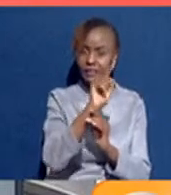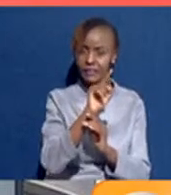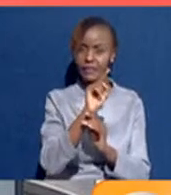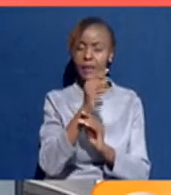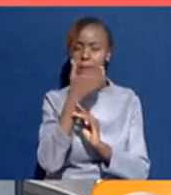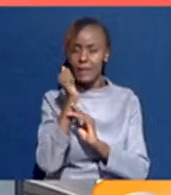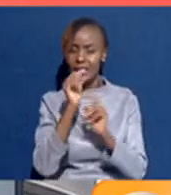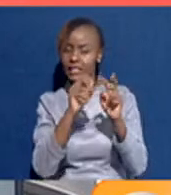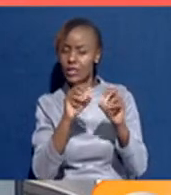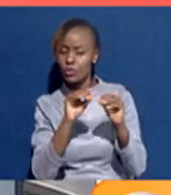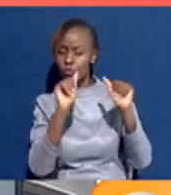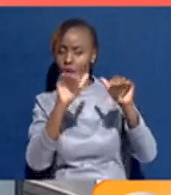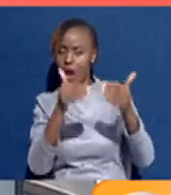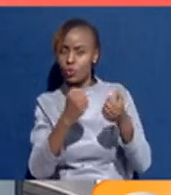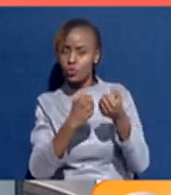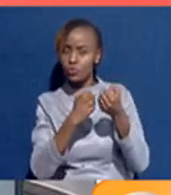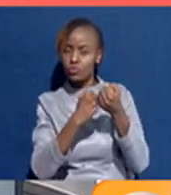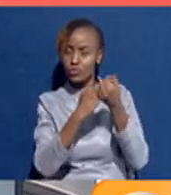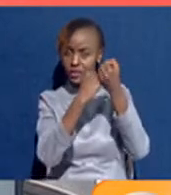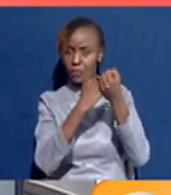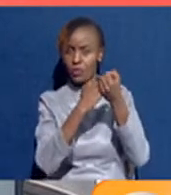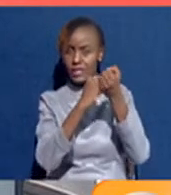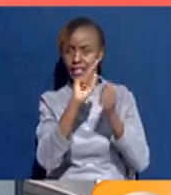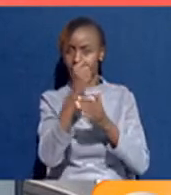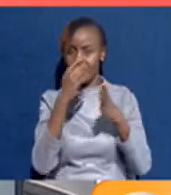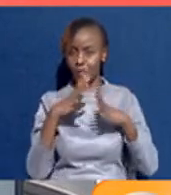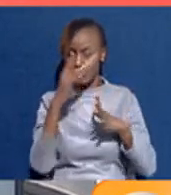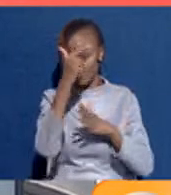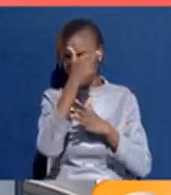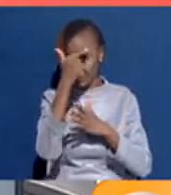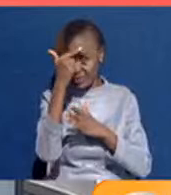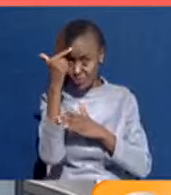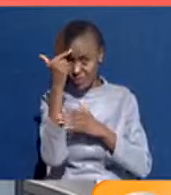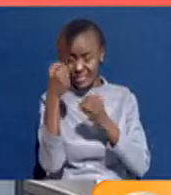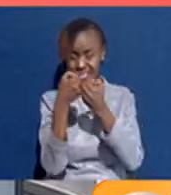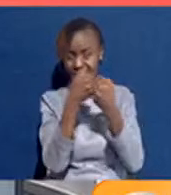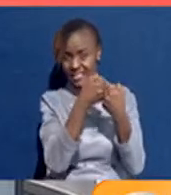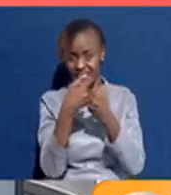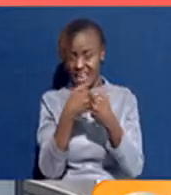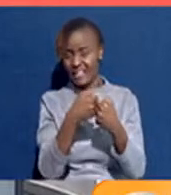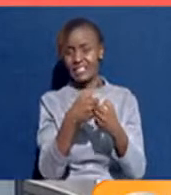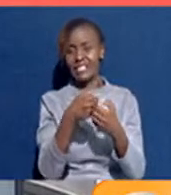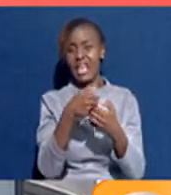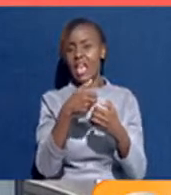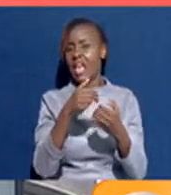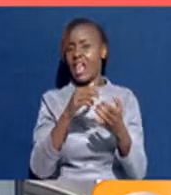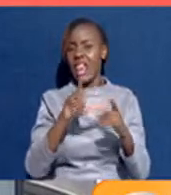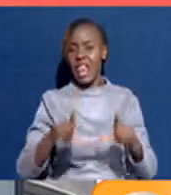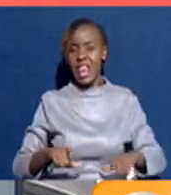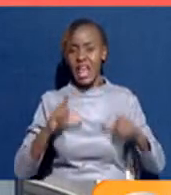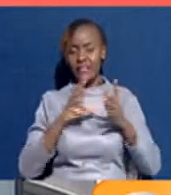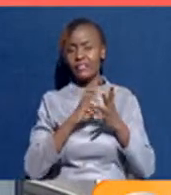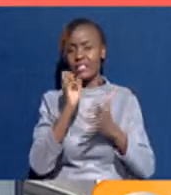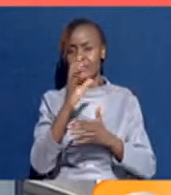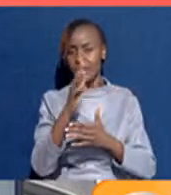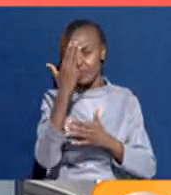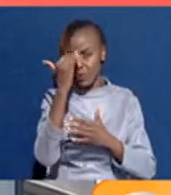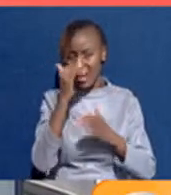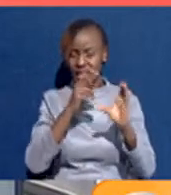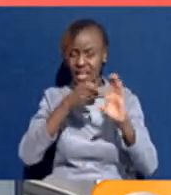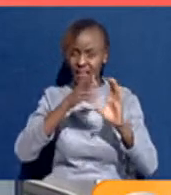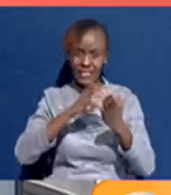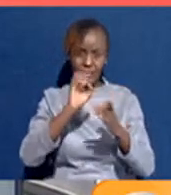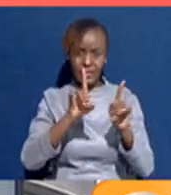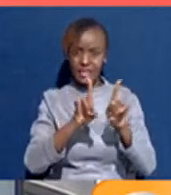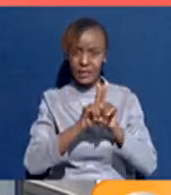Kenyans against the high cost of living occasioned by the hiked fuel prices, led by Martha Karua and Jeremiah Kioni.